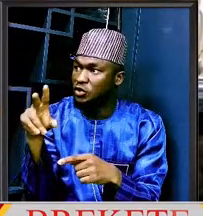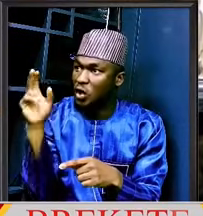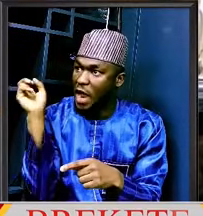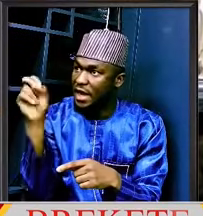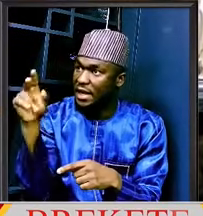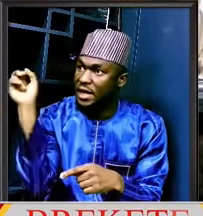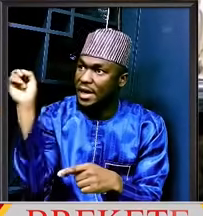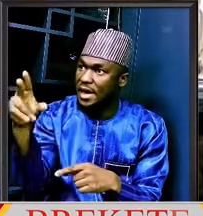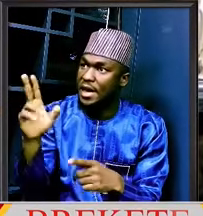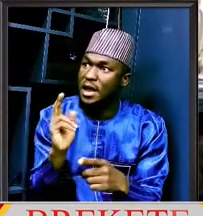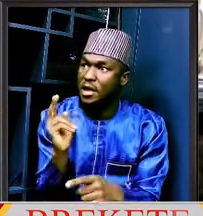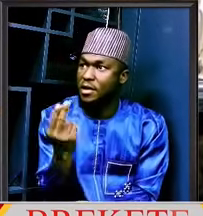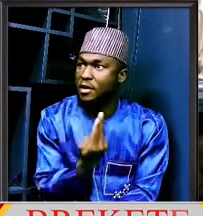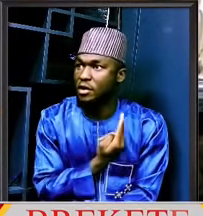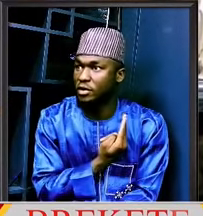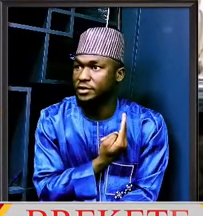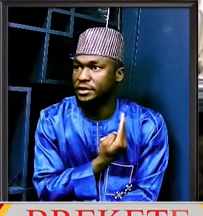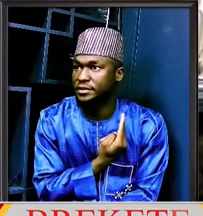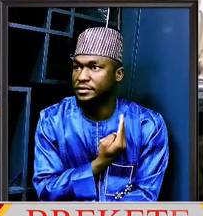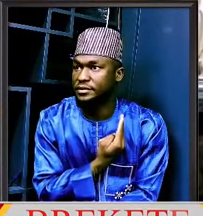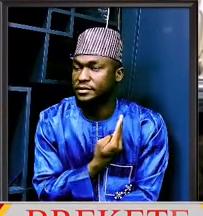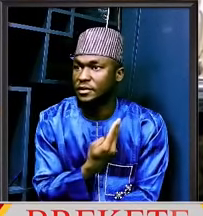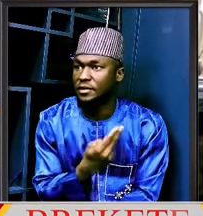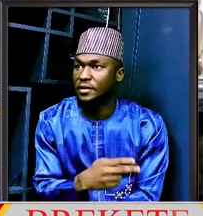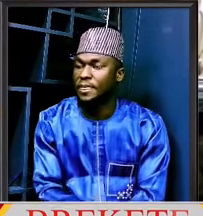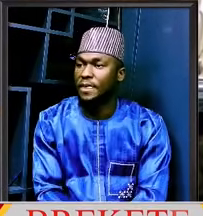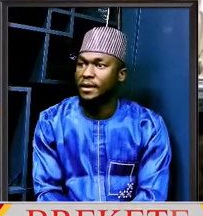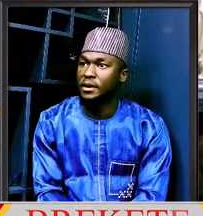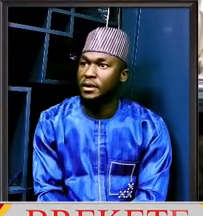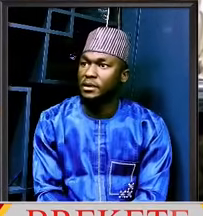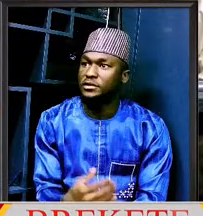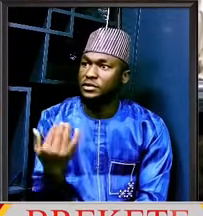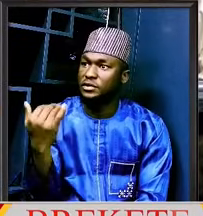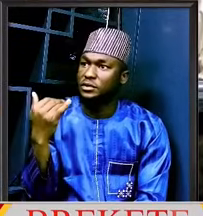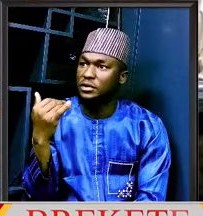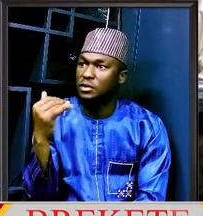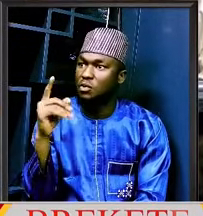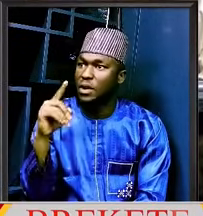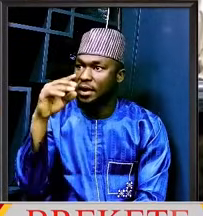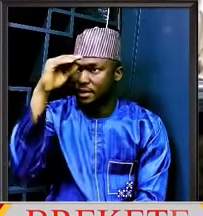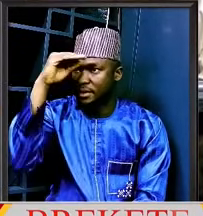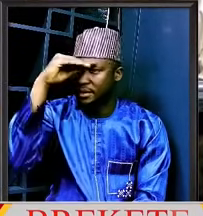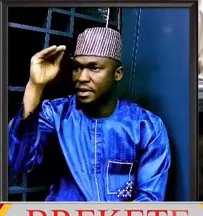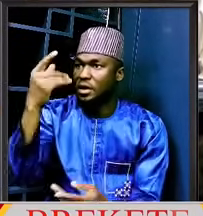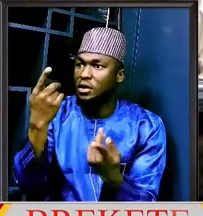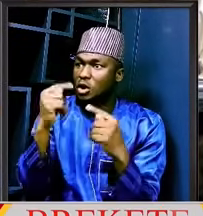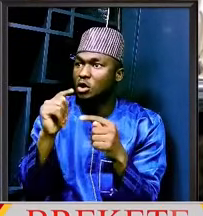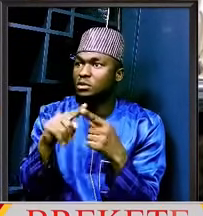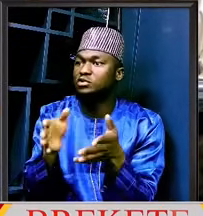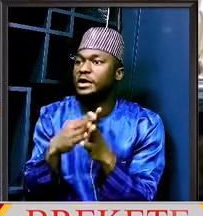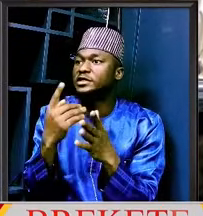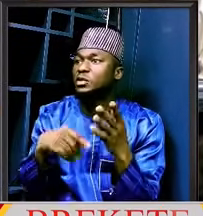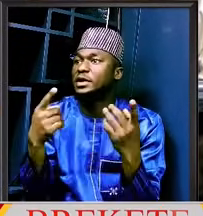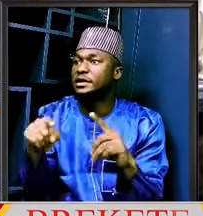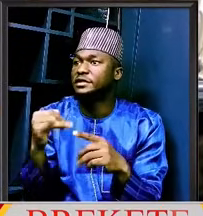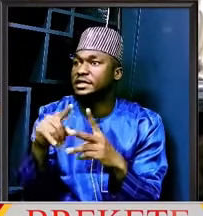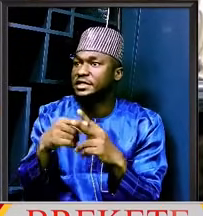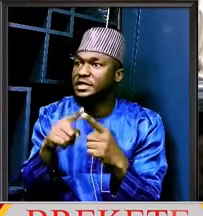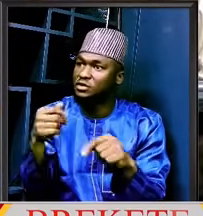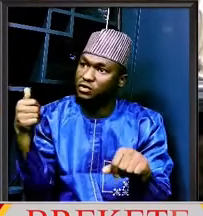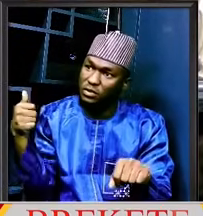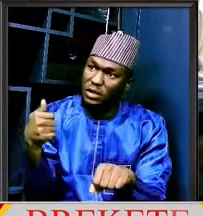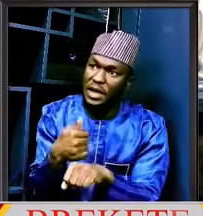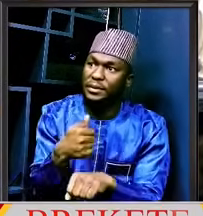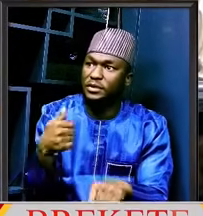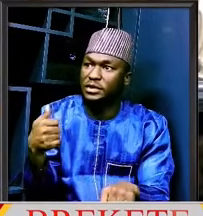head sent somebody to come and confirm what was happening. They insulted the man. So he left. That was the end of